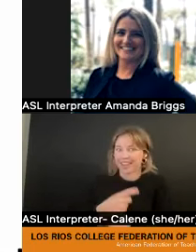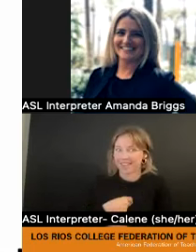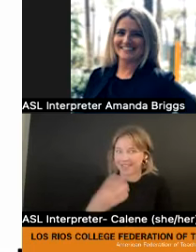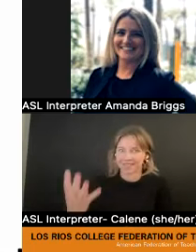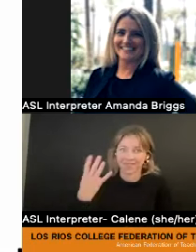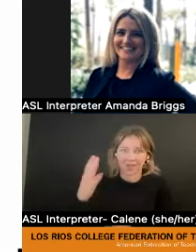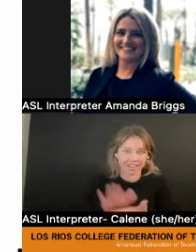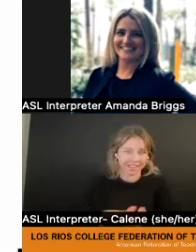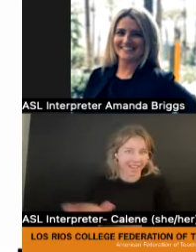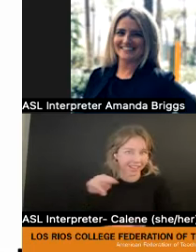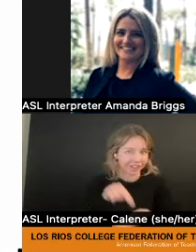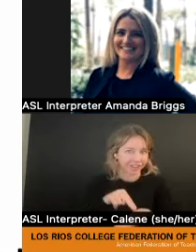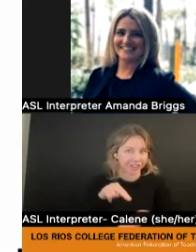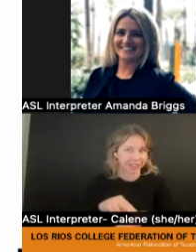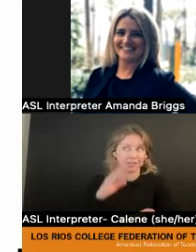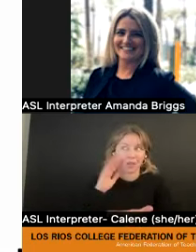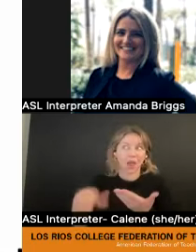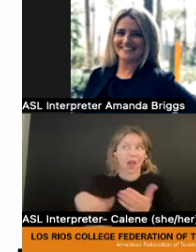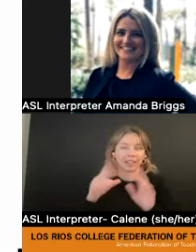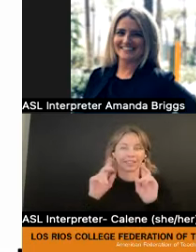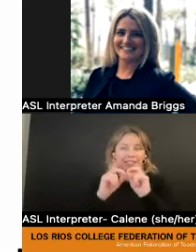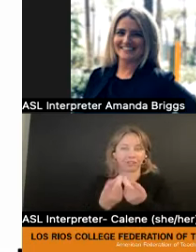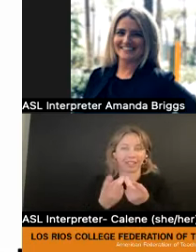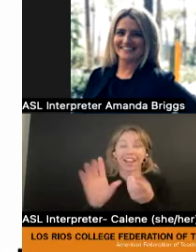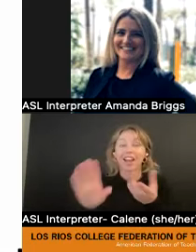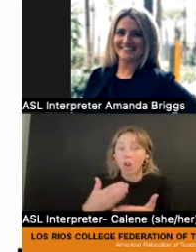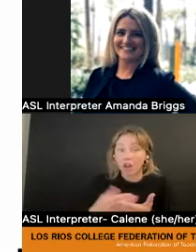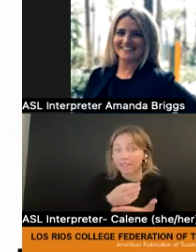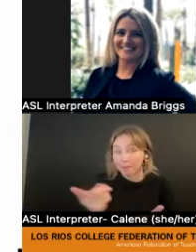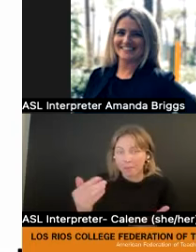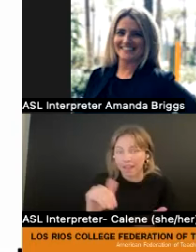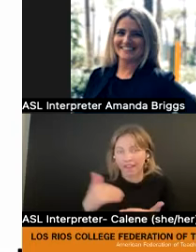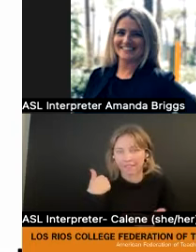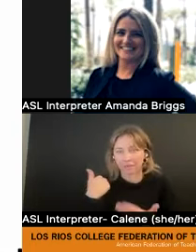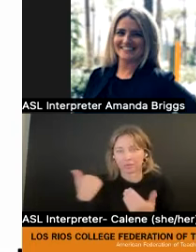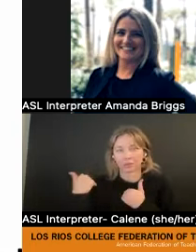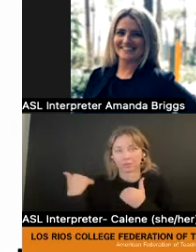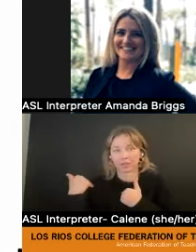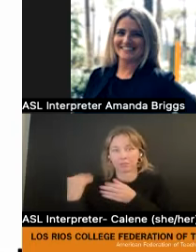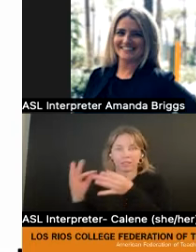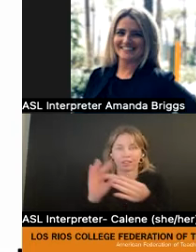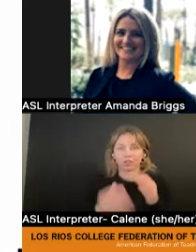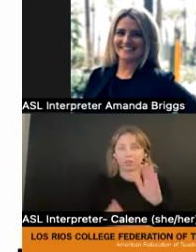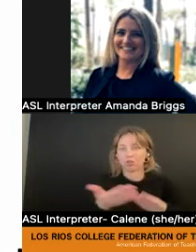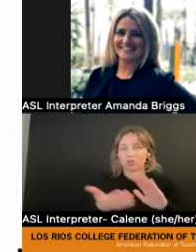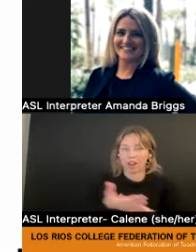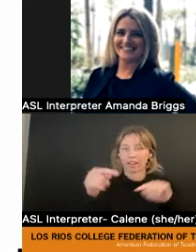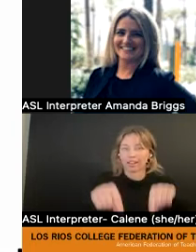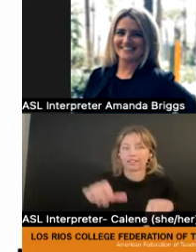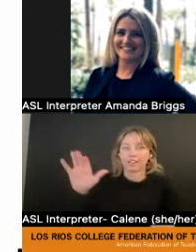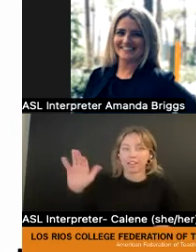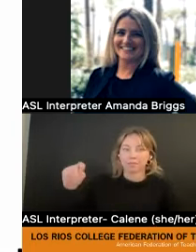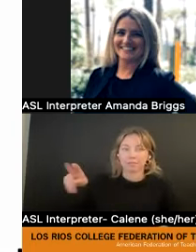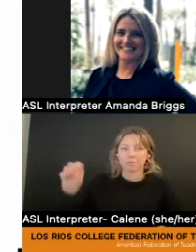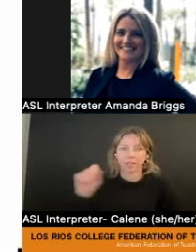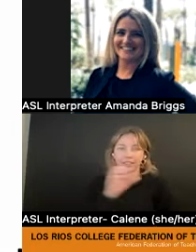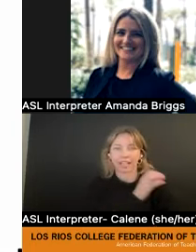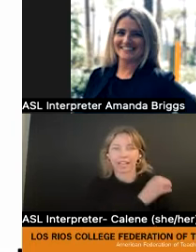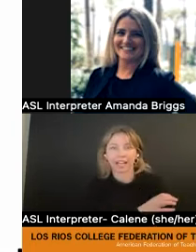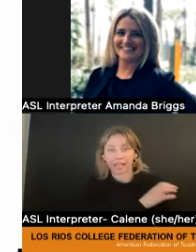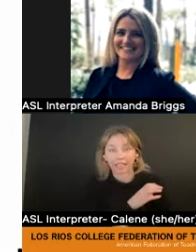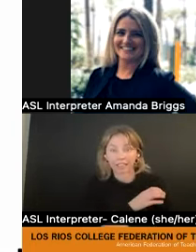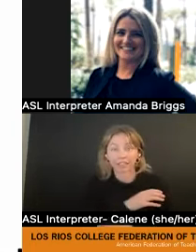district-wide, and all of them actually have responsibilities related to the running of the campus clinics. So because of